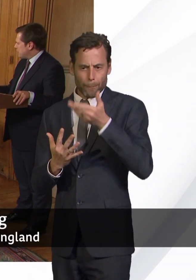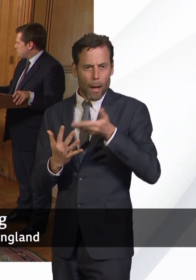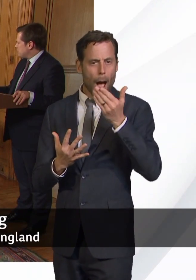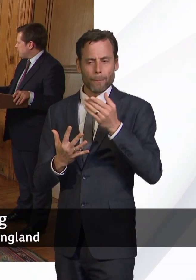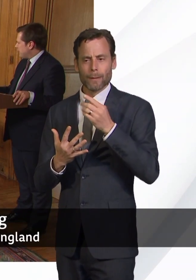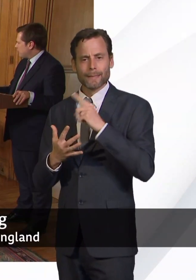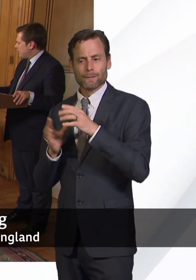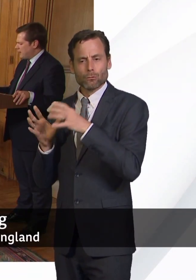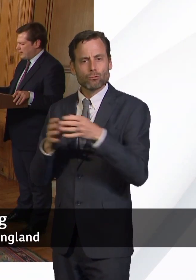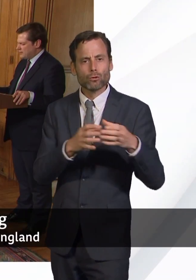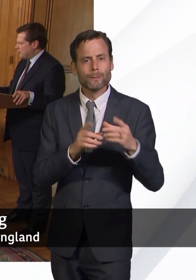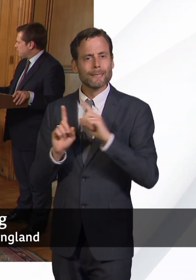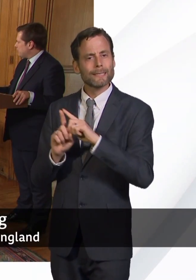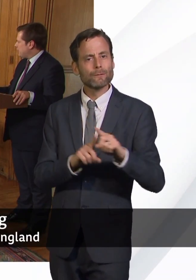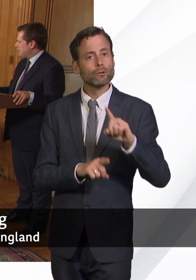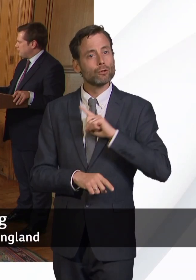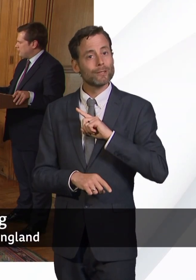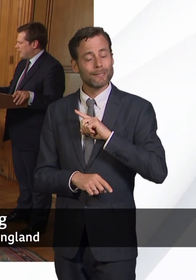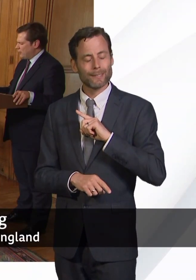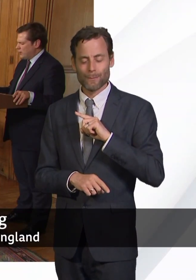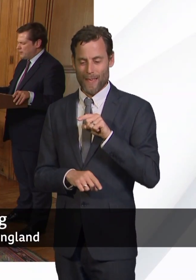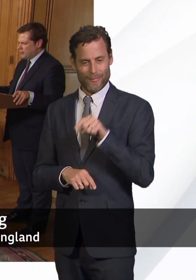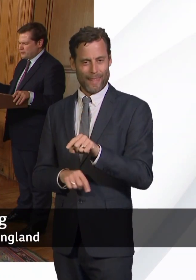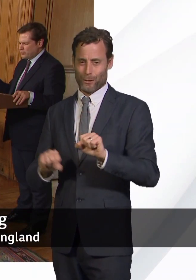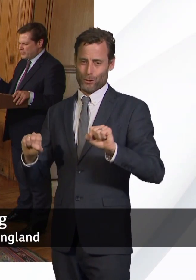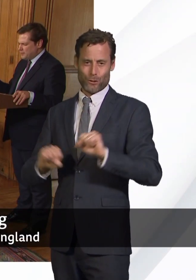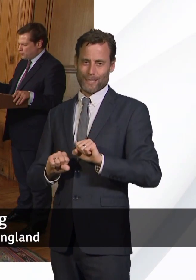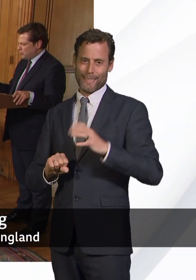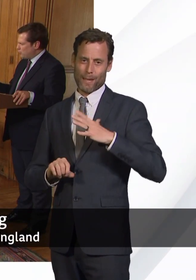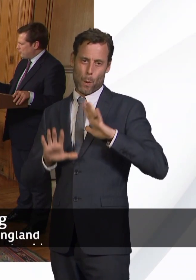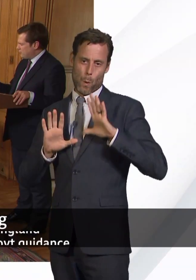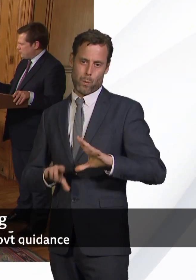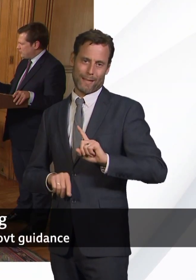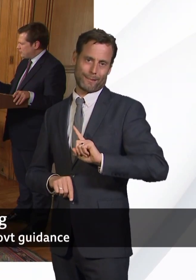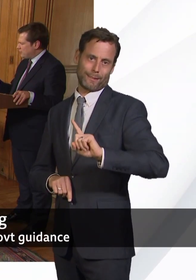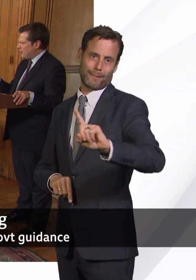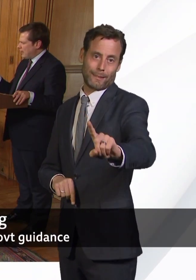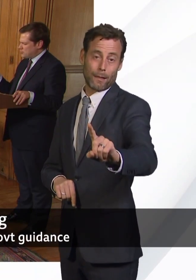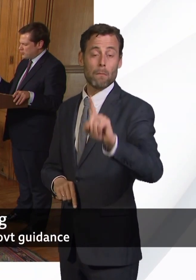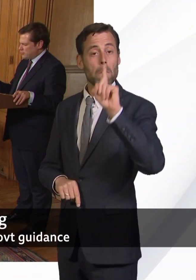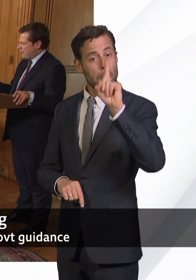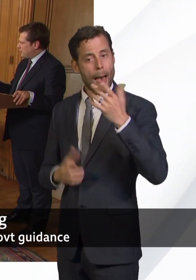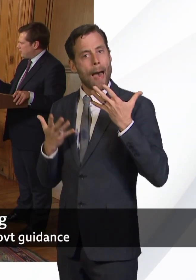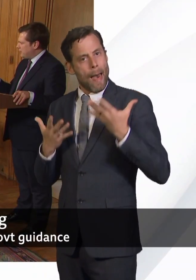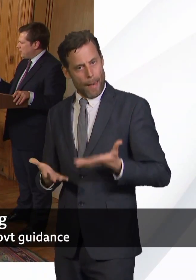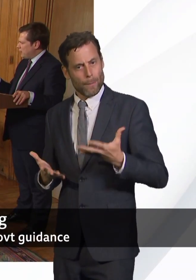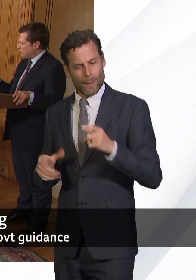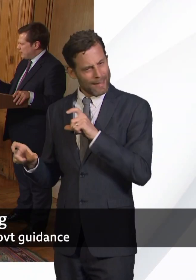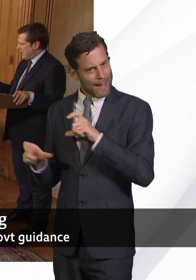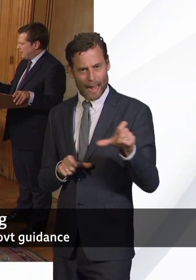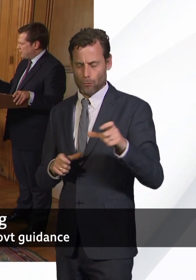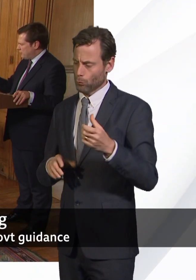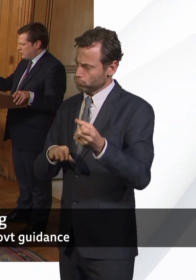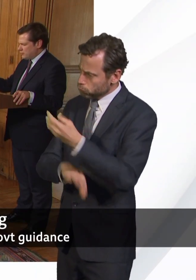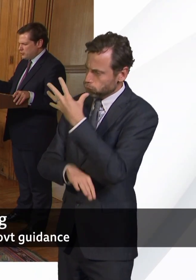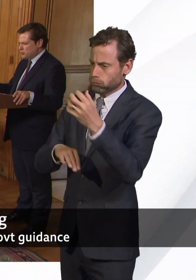way that Jenny's just set out, and that day isn't now. But we'll keep on reporting the statistics as transparently as we